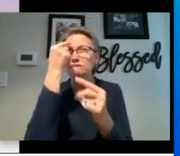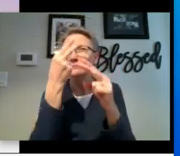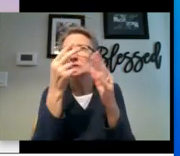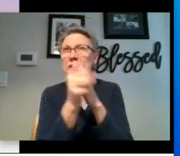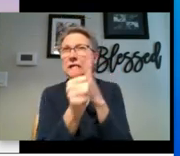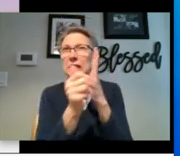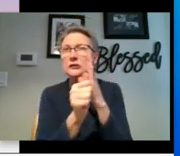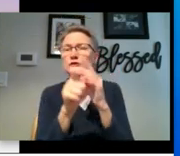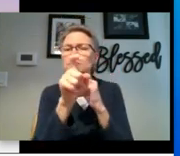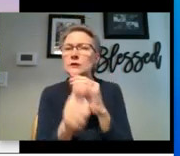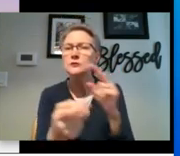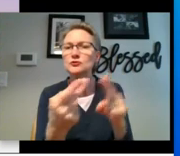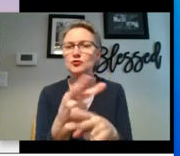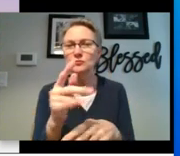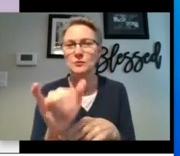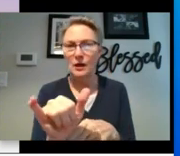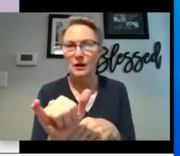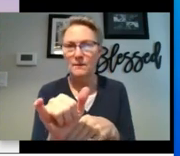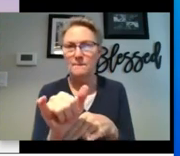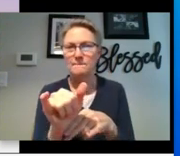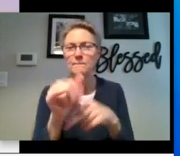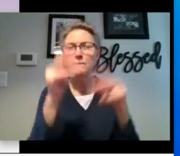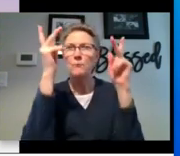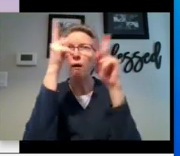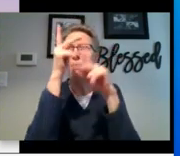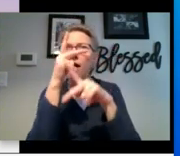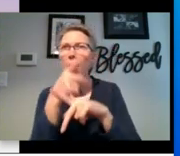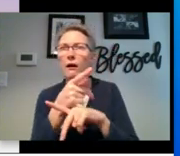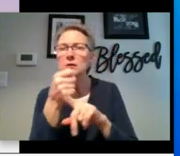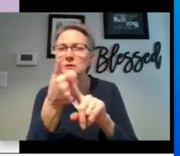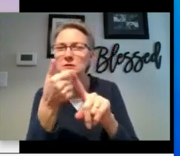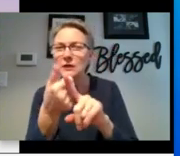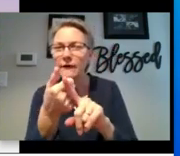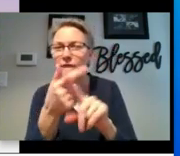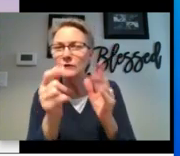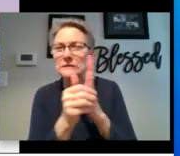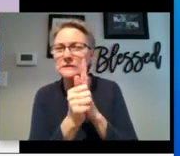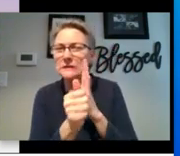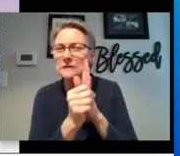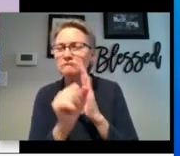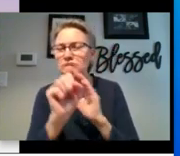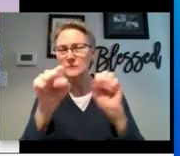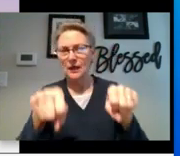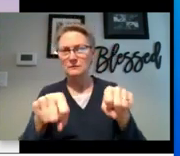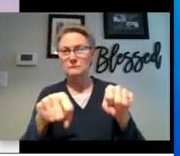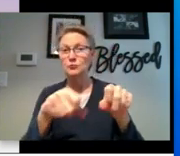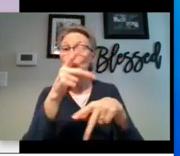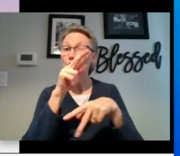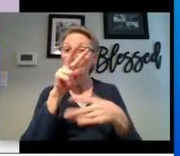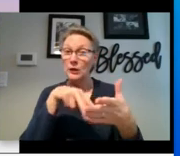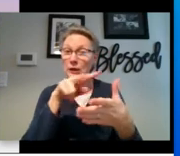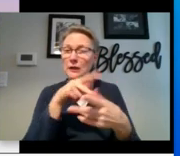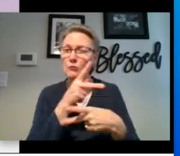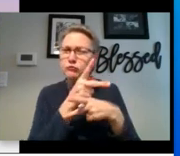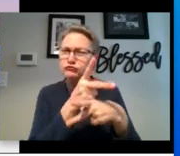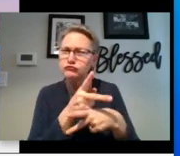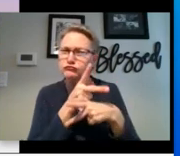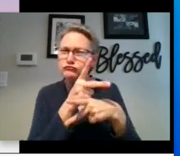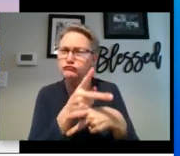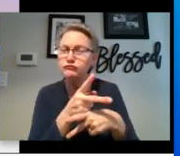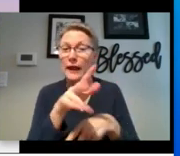that I know that you have, in order to figure out the exact dimensions of this school. So make sure you read that carefully. It has an area of 12